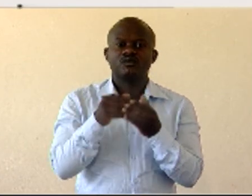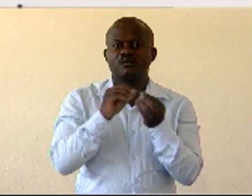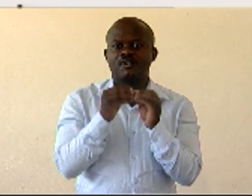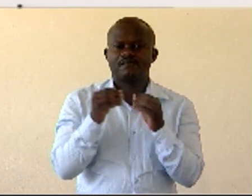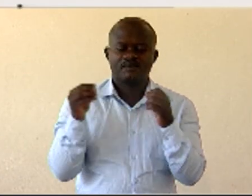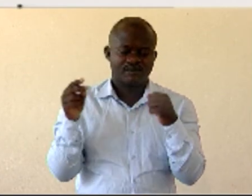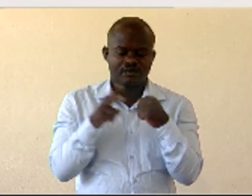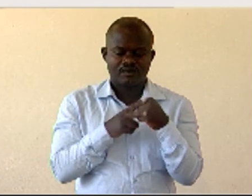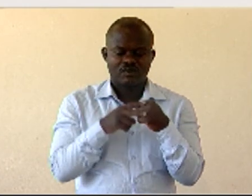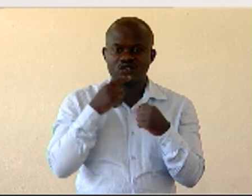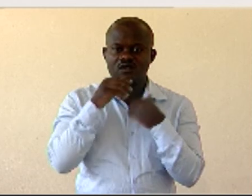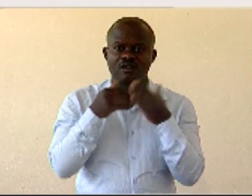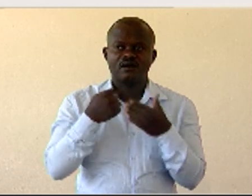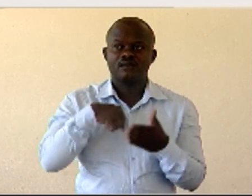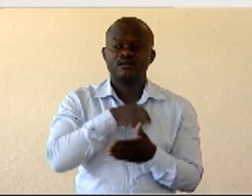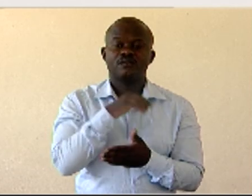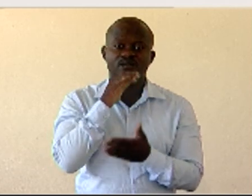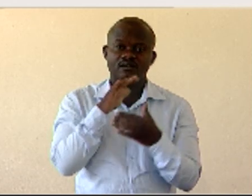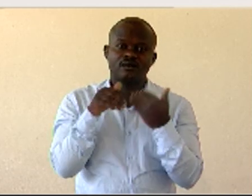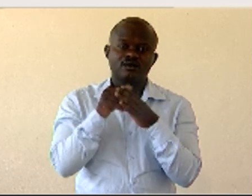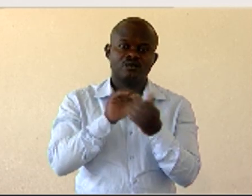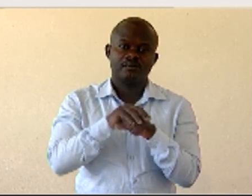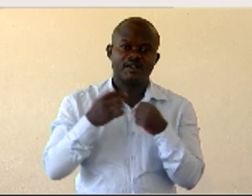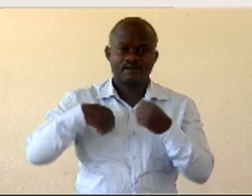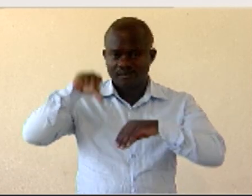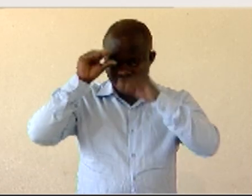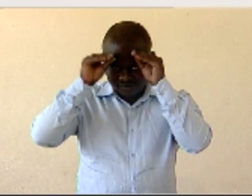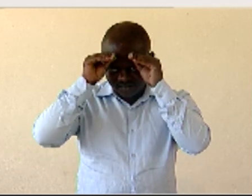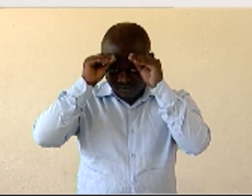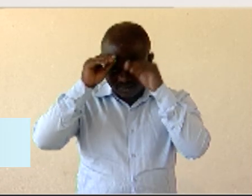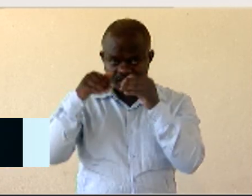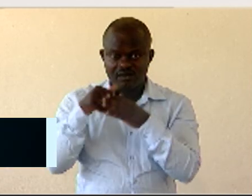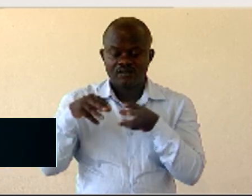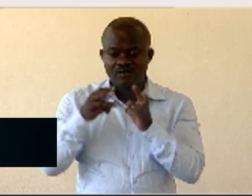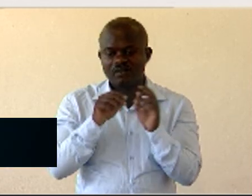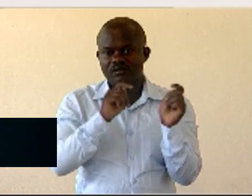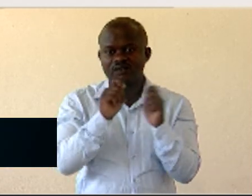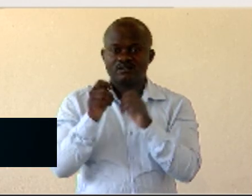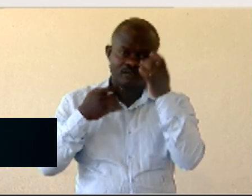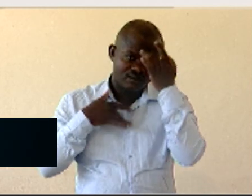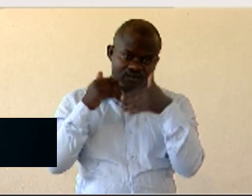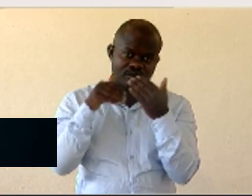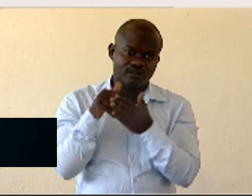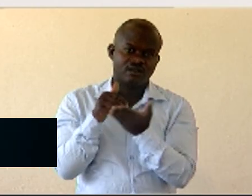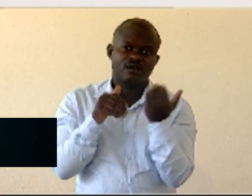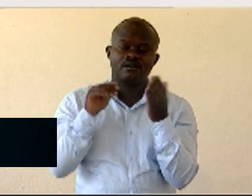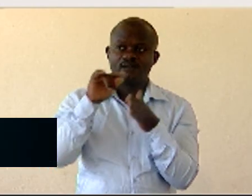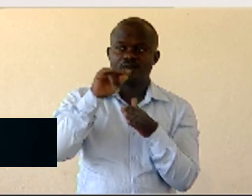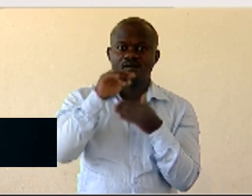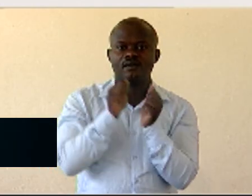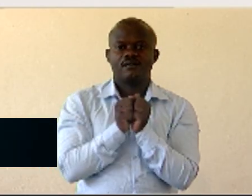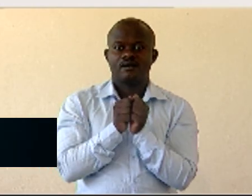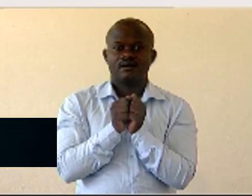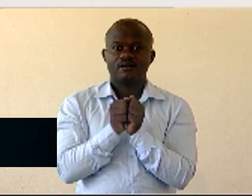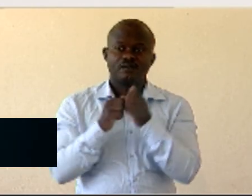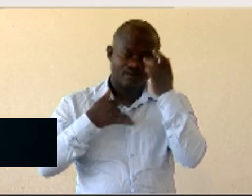we make a summary of our lesson. I said one of the ways of transmission of the disease is airborne disease.